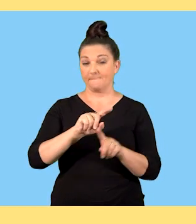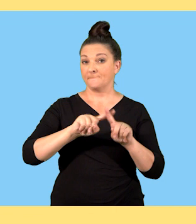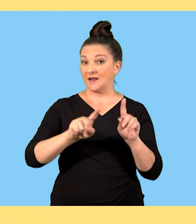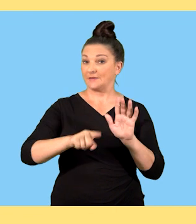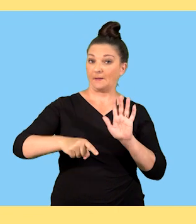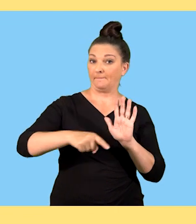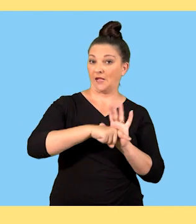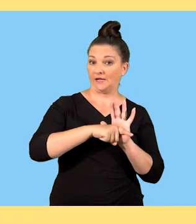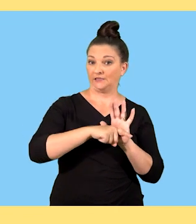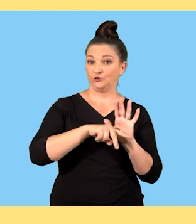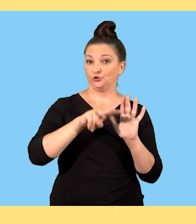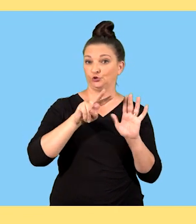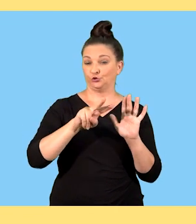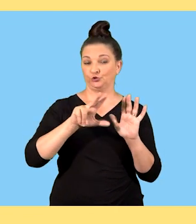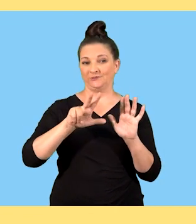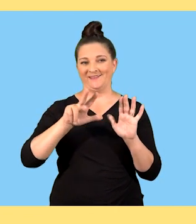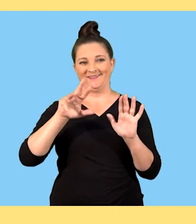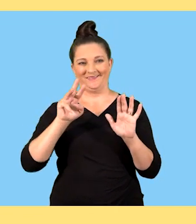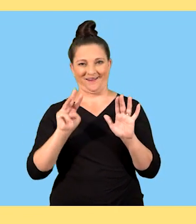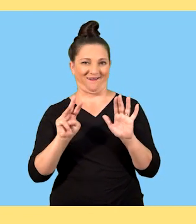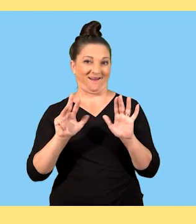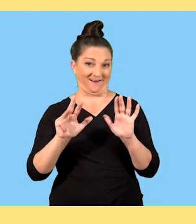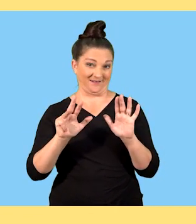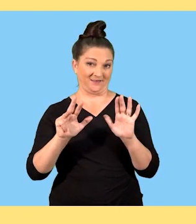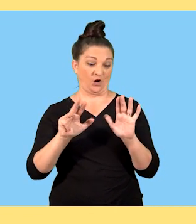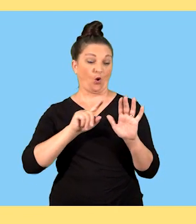4,980. Then we say minus